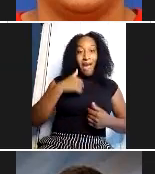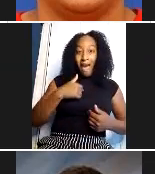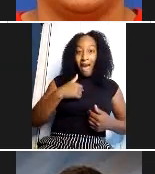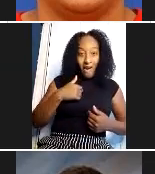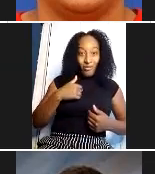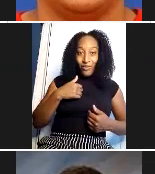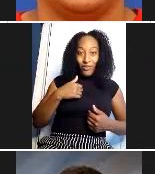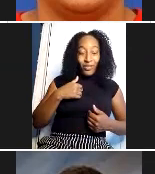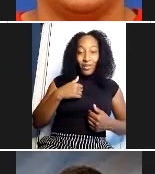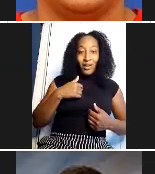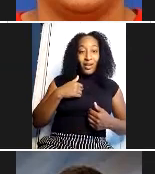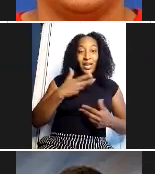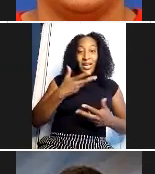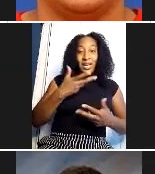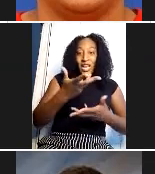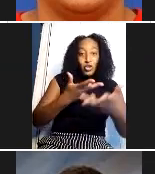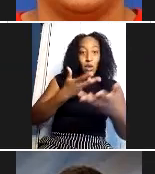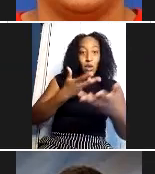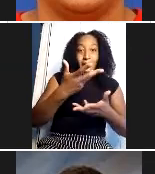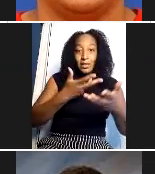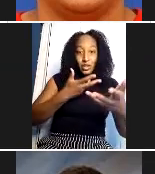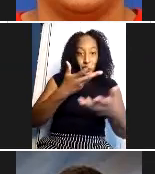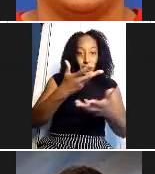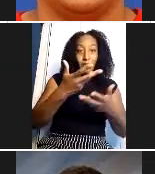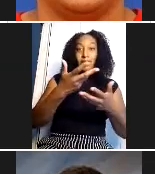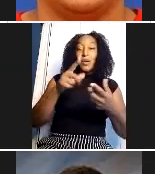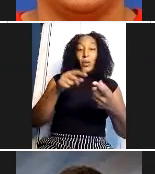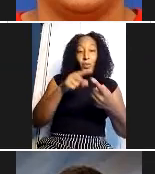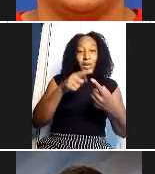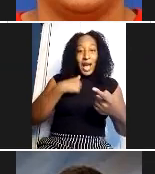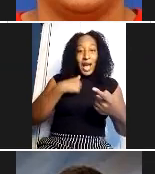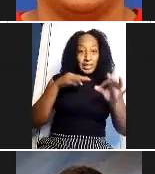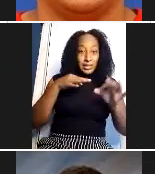to interact with me while I'm explaining. Did you take